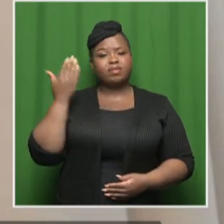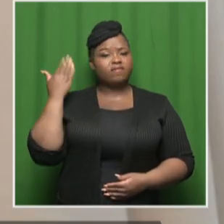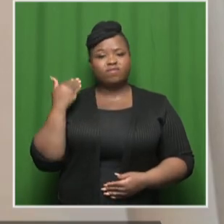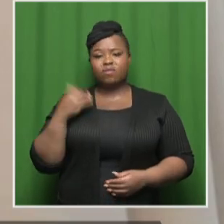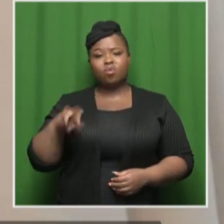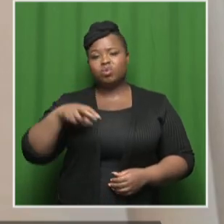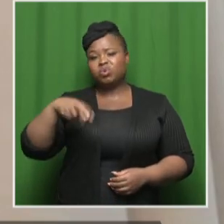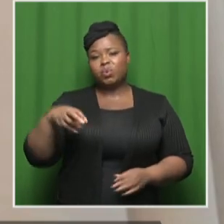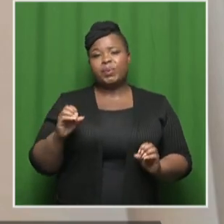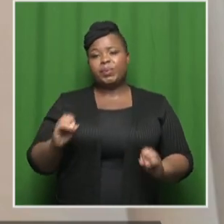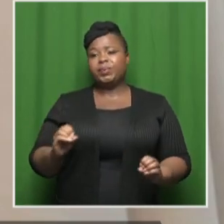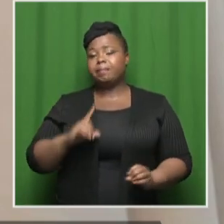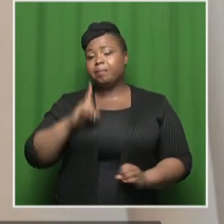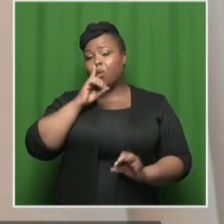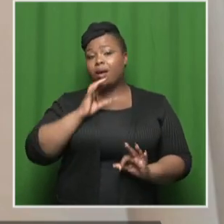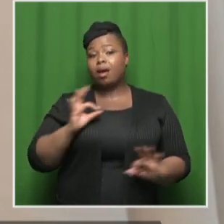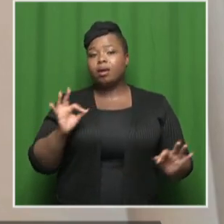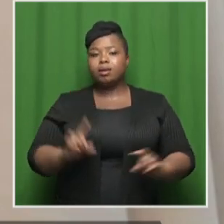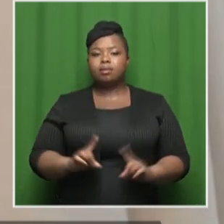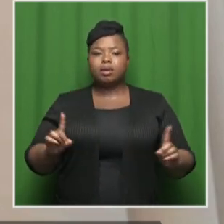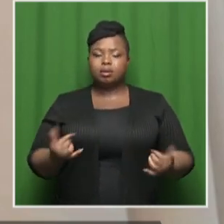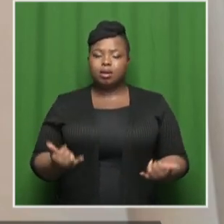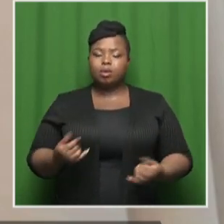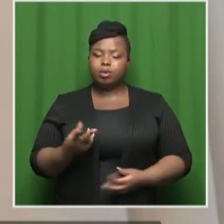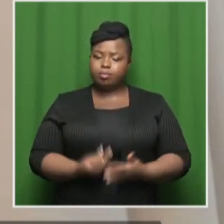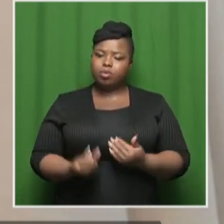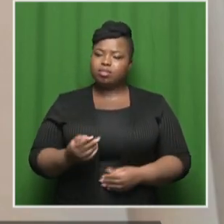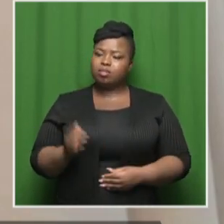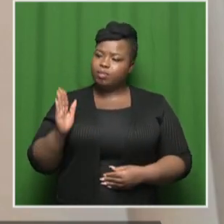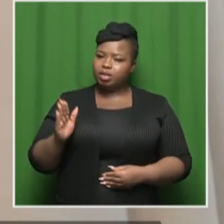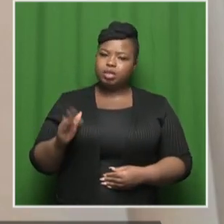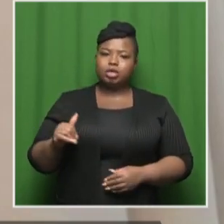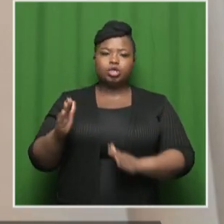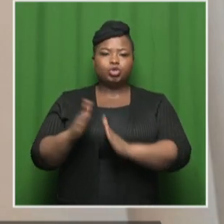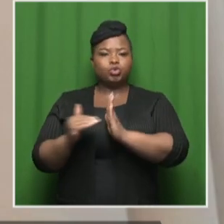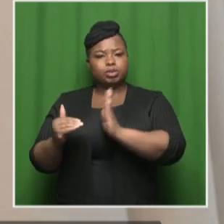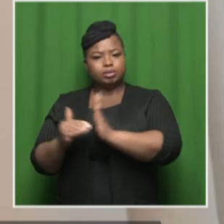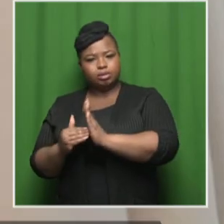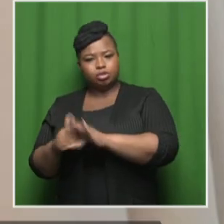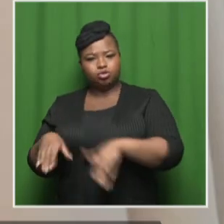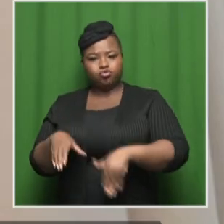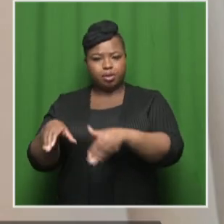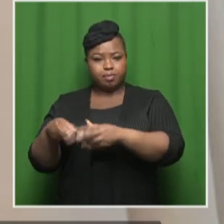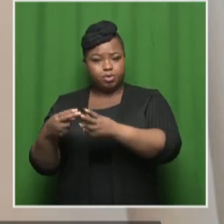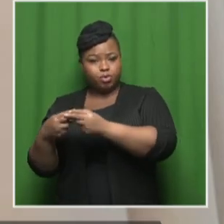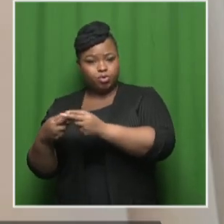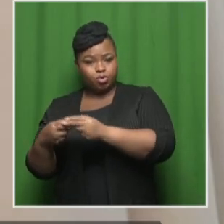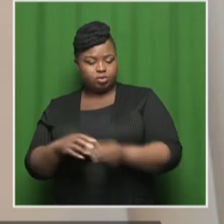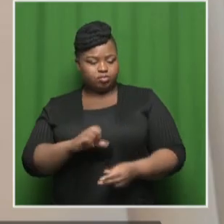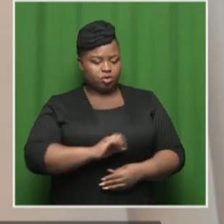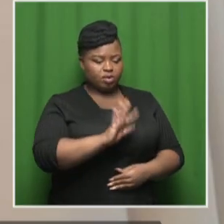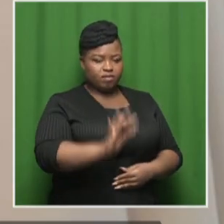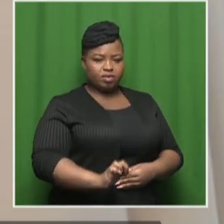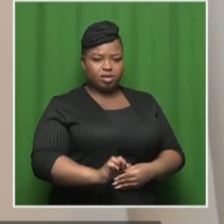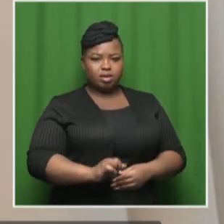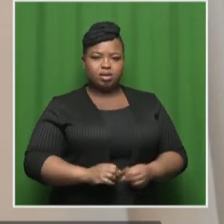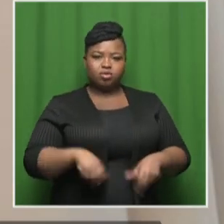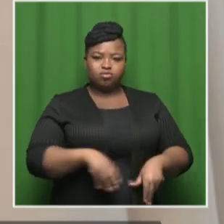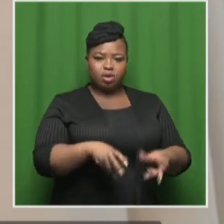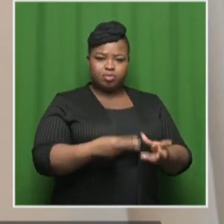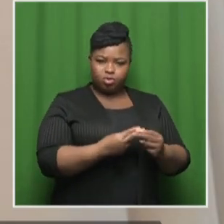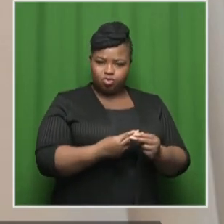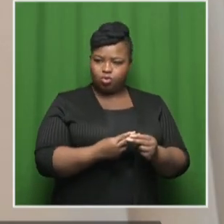this tour again. But as I said, with the commitment of New Zealand Rugby Union and SA Rugby Union to make it work, it is now going to